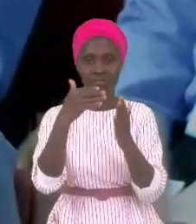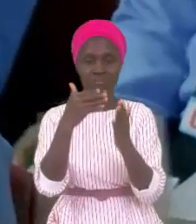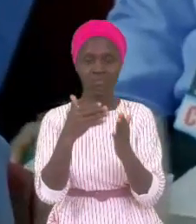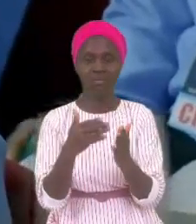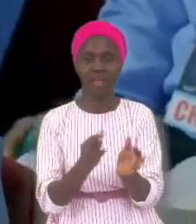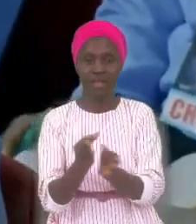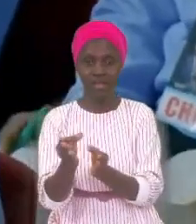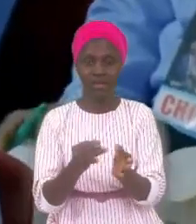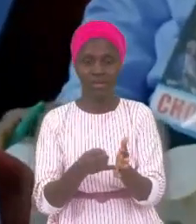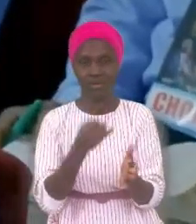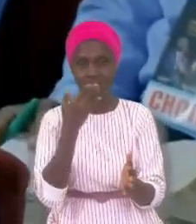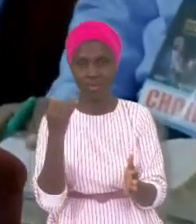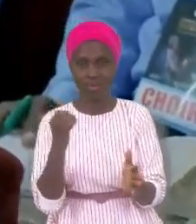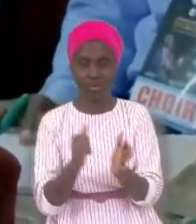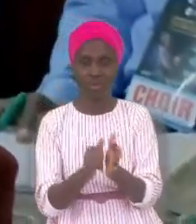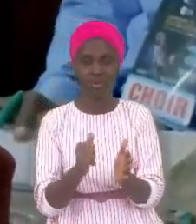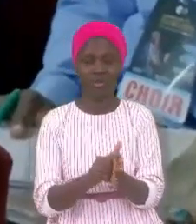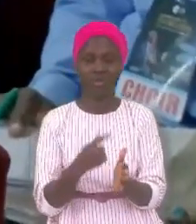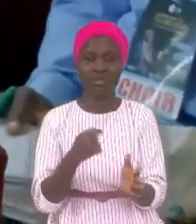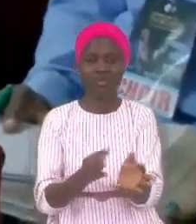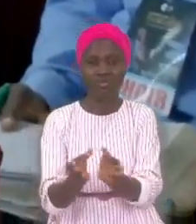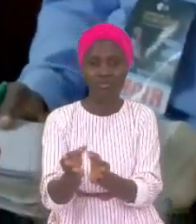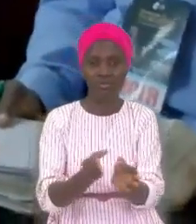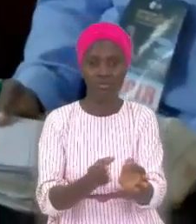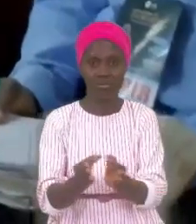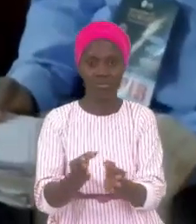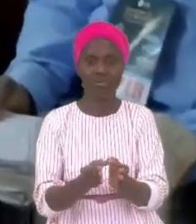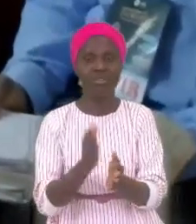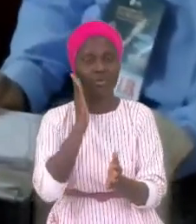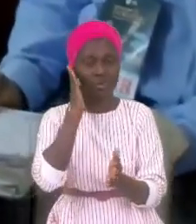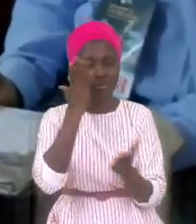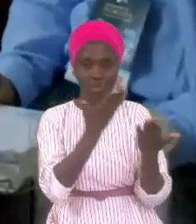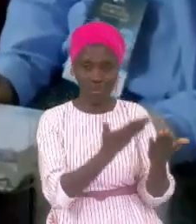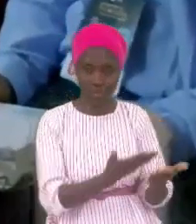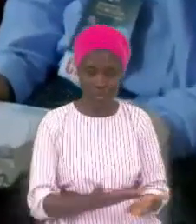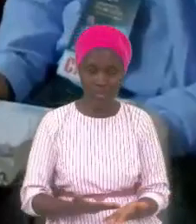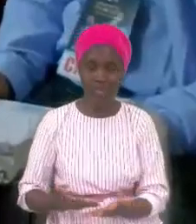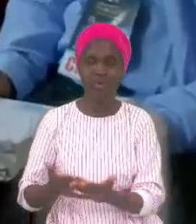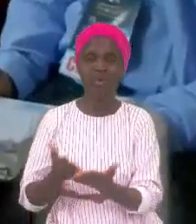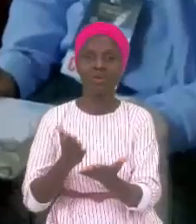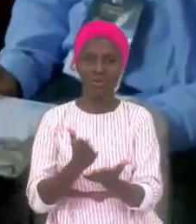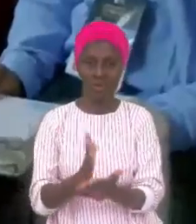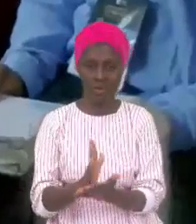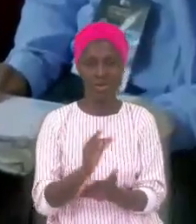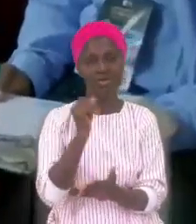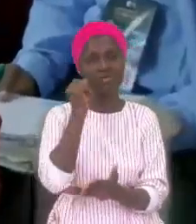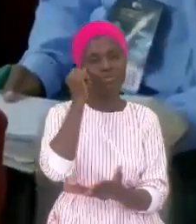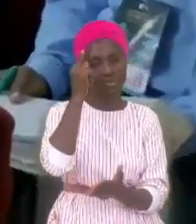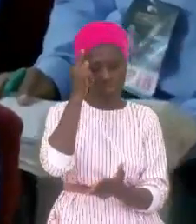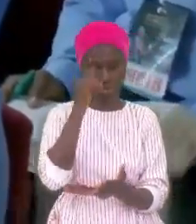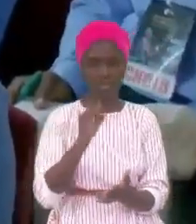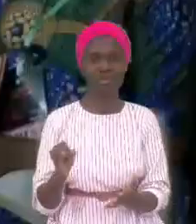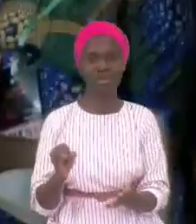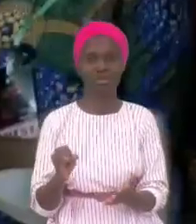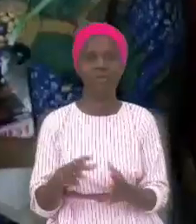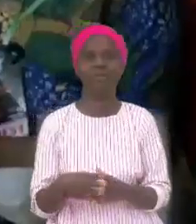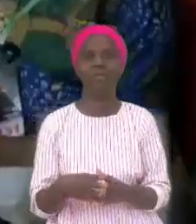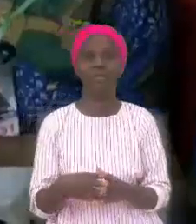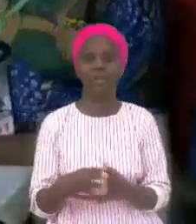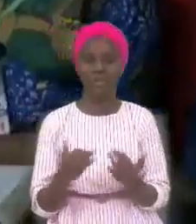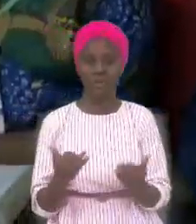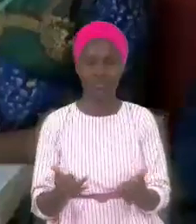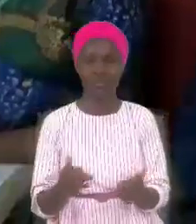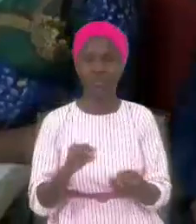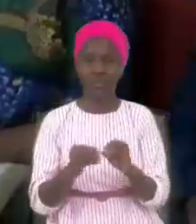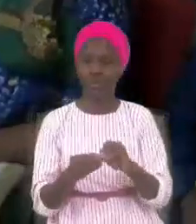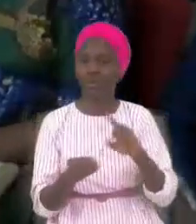that analysis will bring proper understanding. One, two, three things I'm talking about. Number